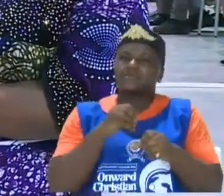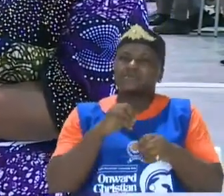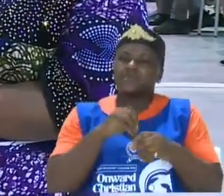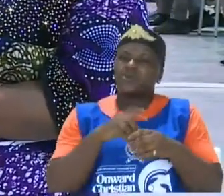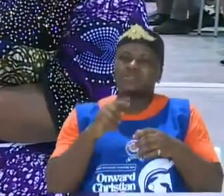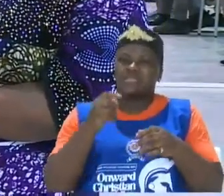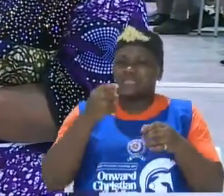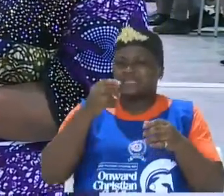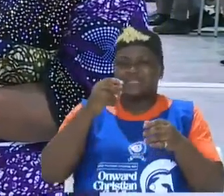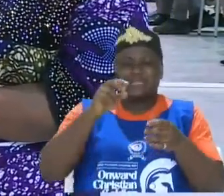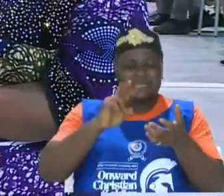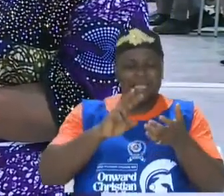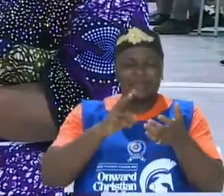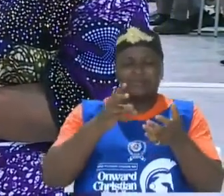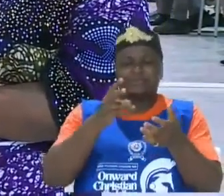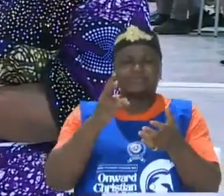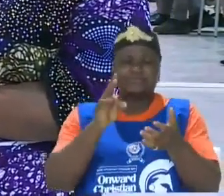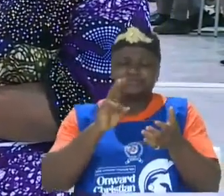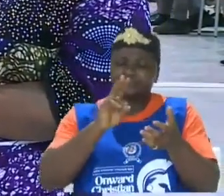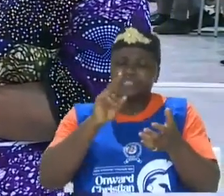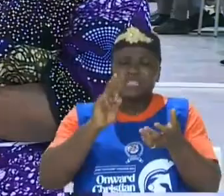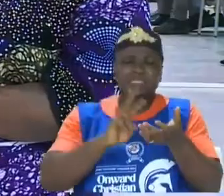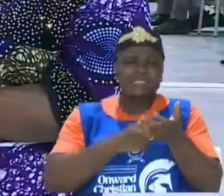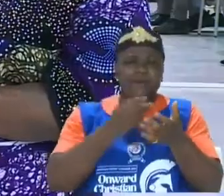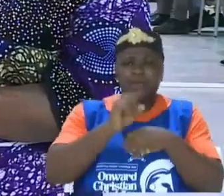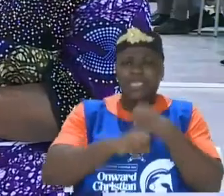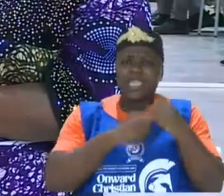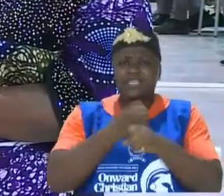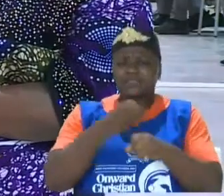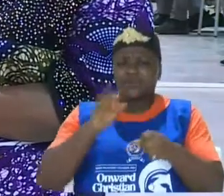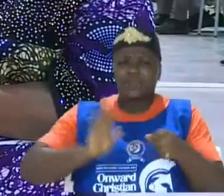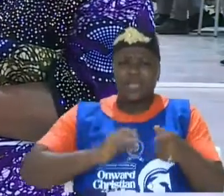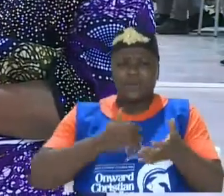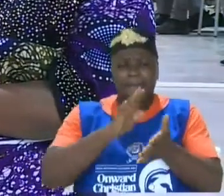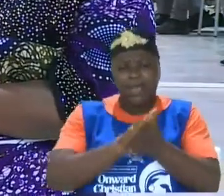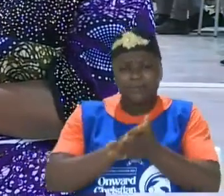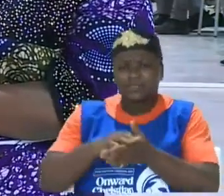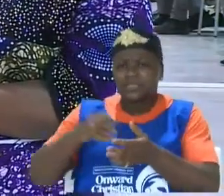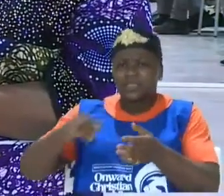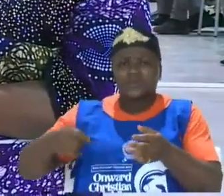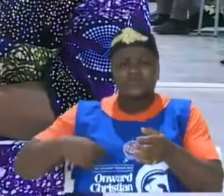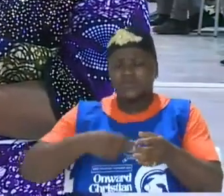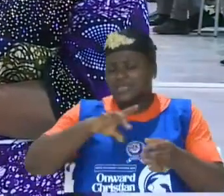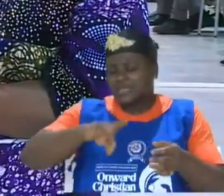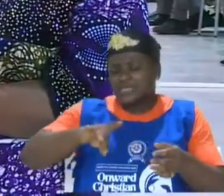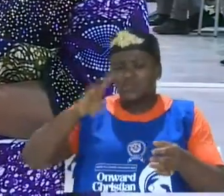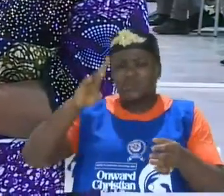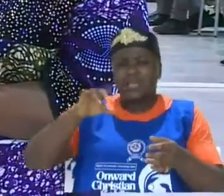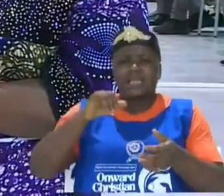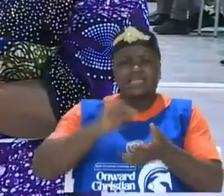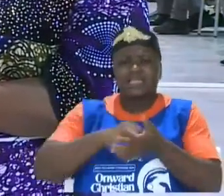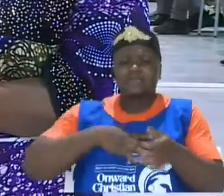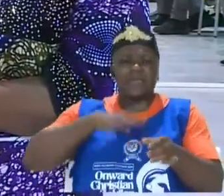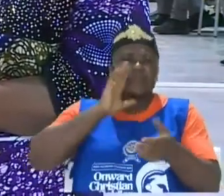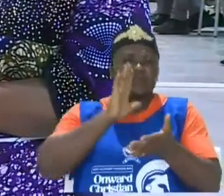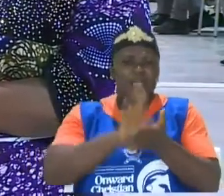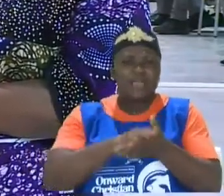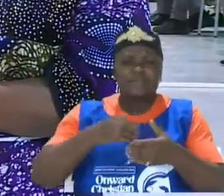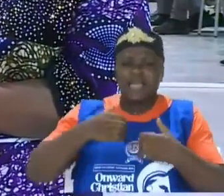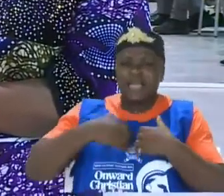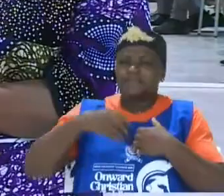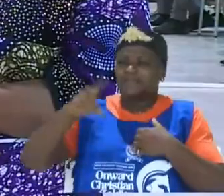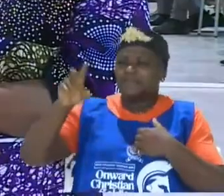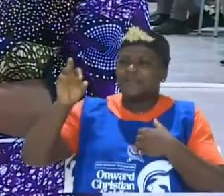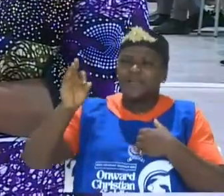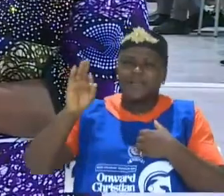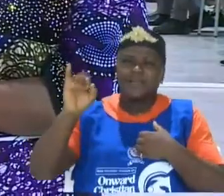fibroid. And for 12 years plus, we tried to see what we can do, because the fibroid